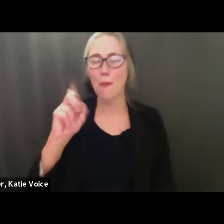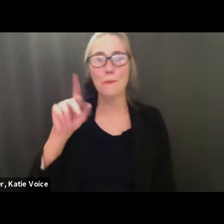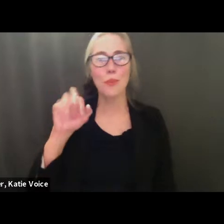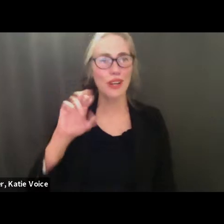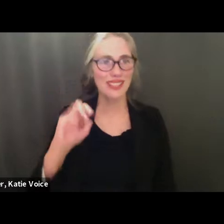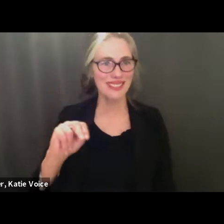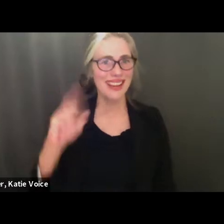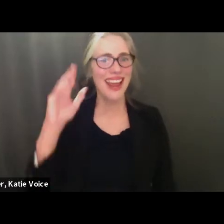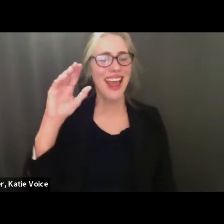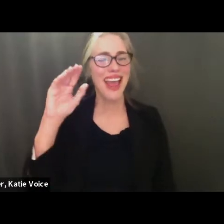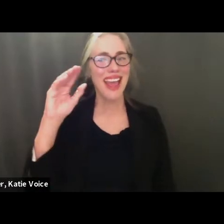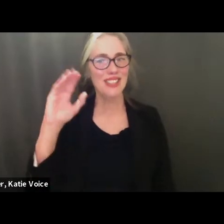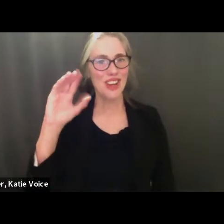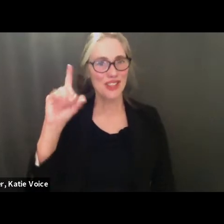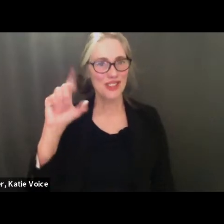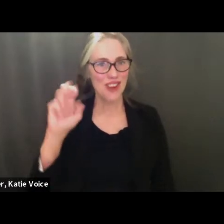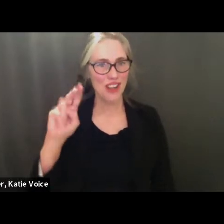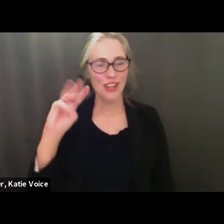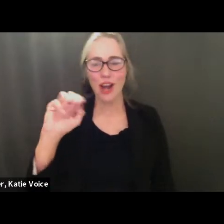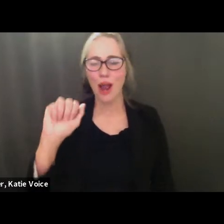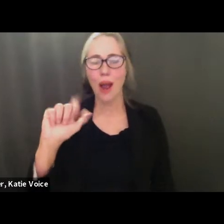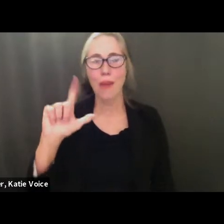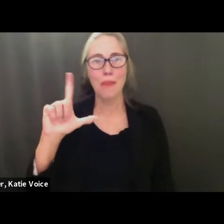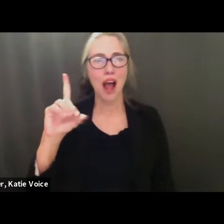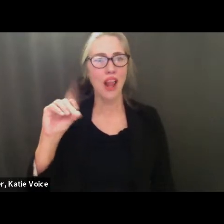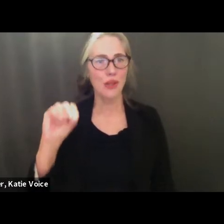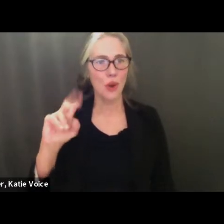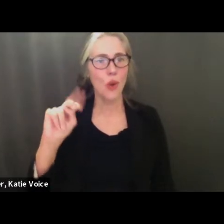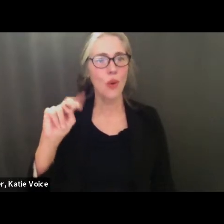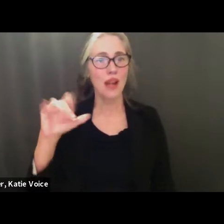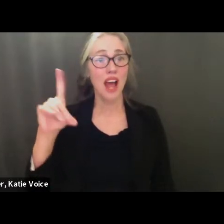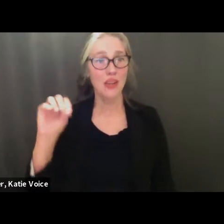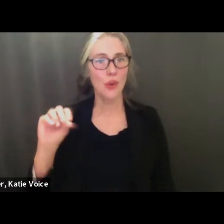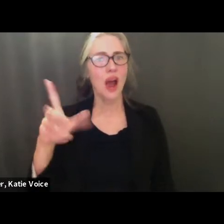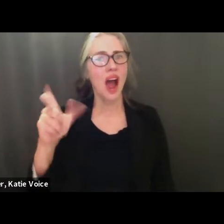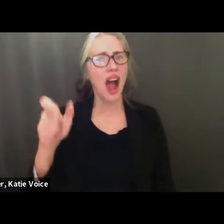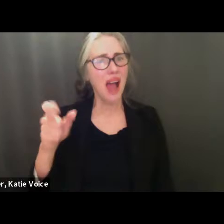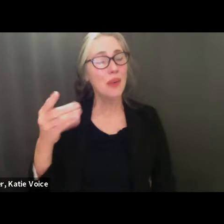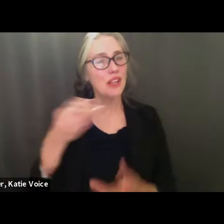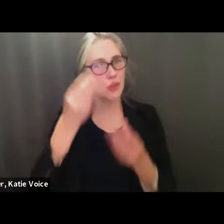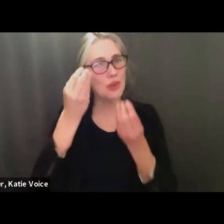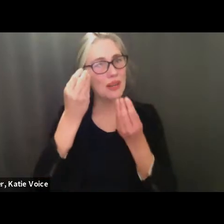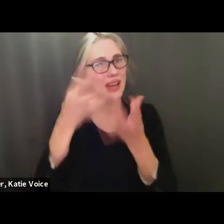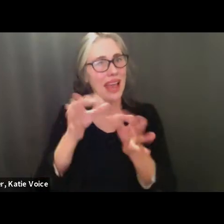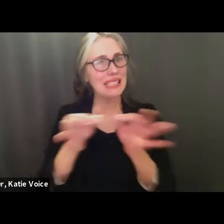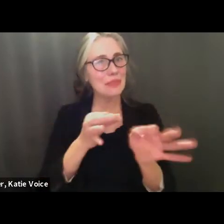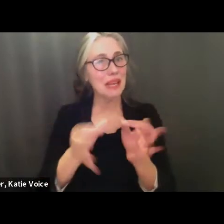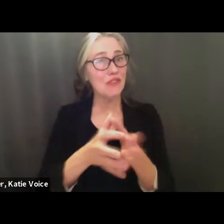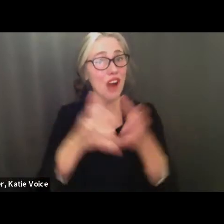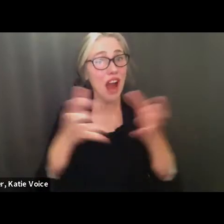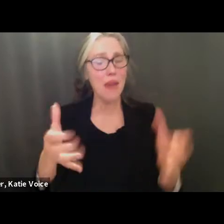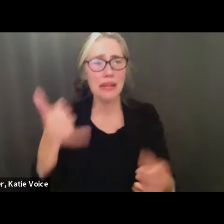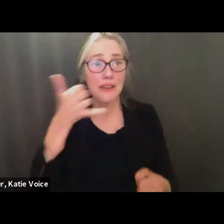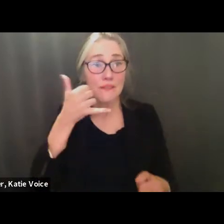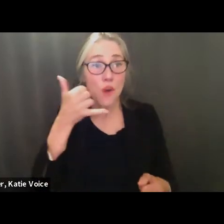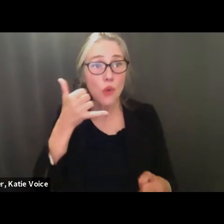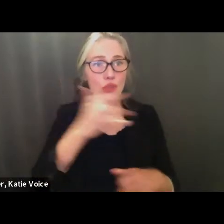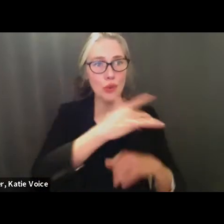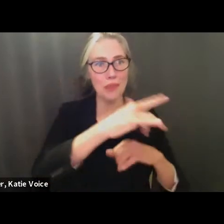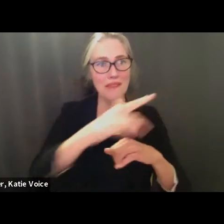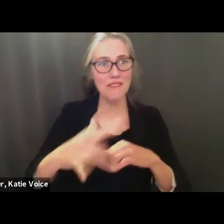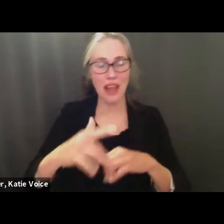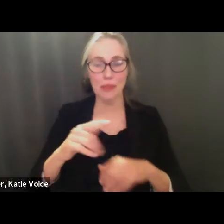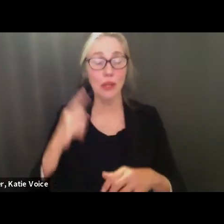make a comment regarding the significant amount of funds that will be available for our district under the American Rescue Plan funds. It is